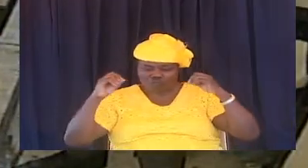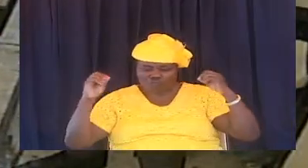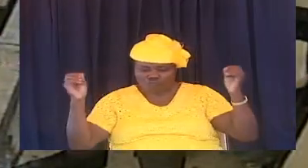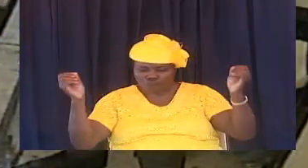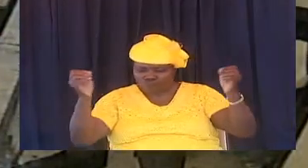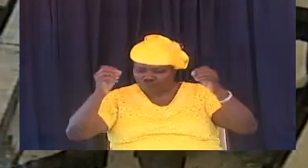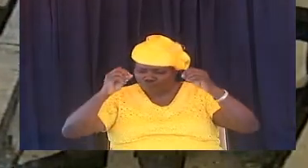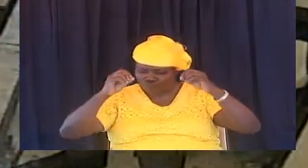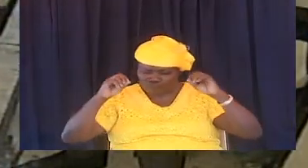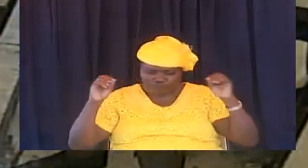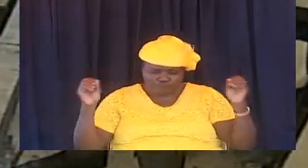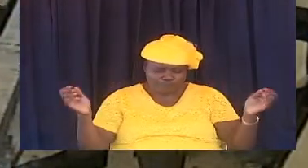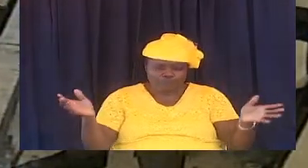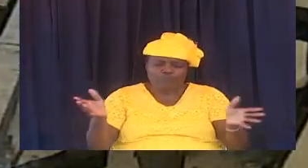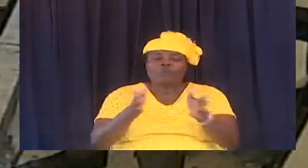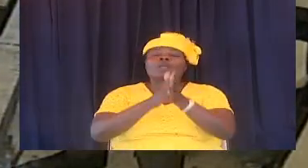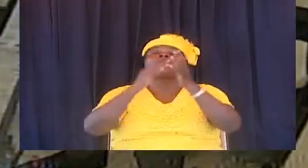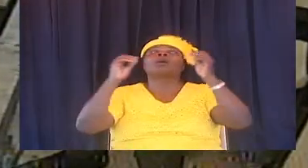365.